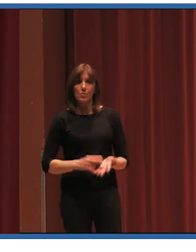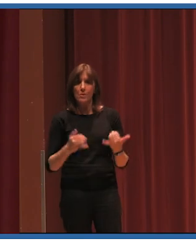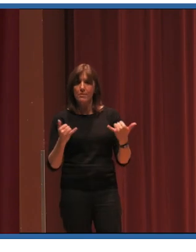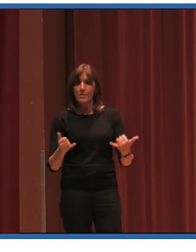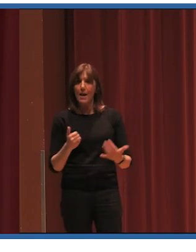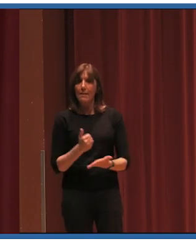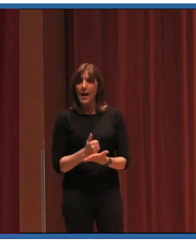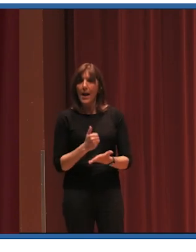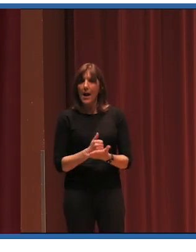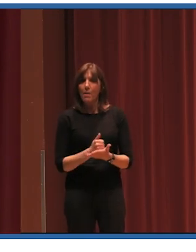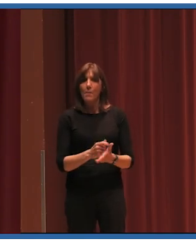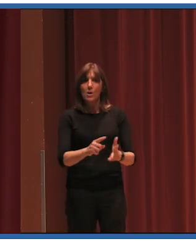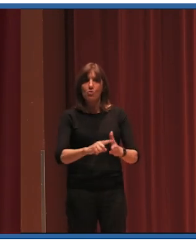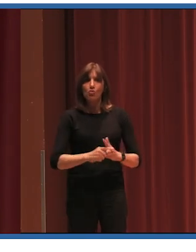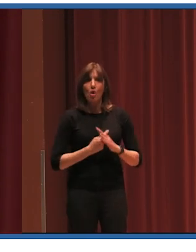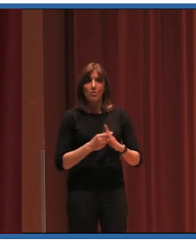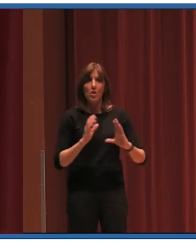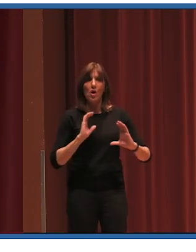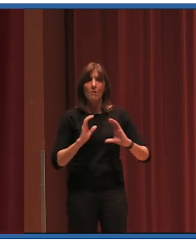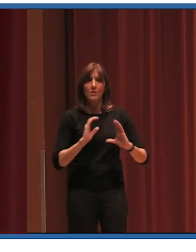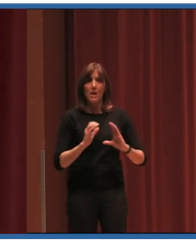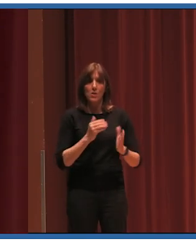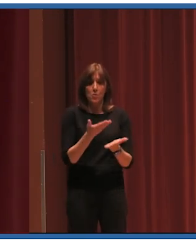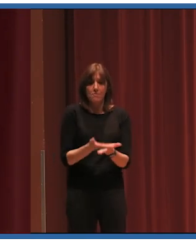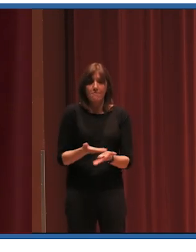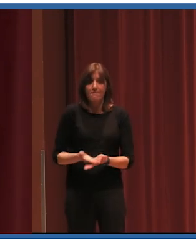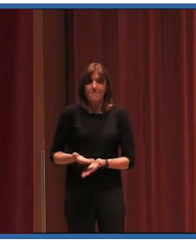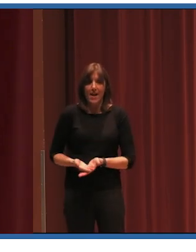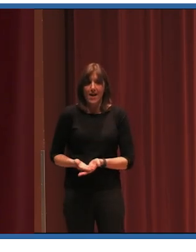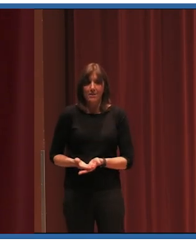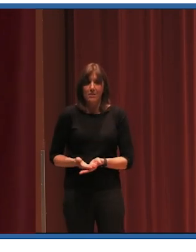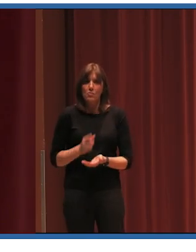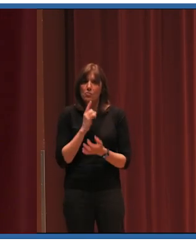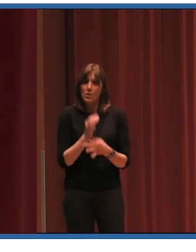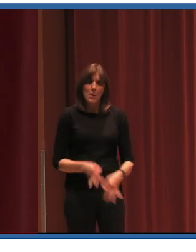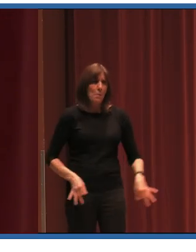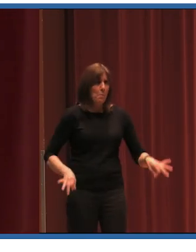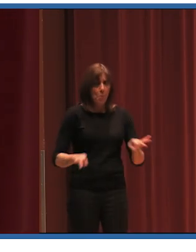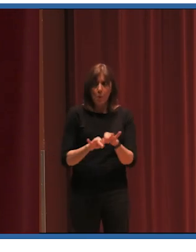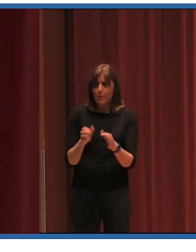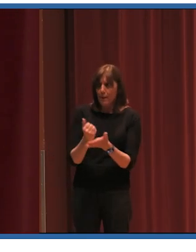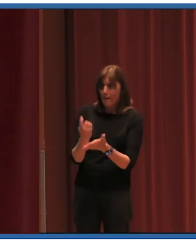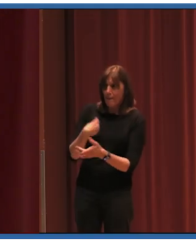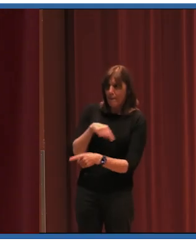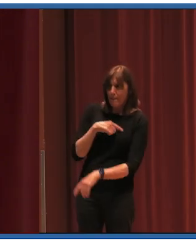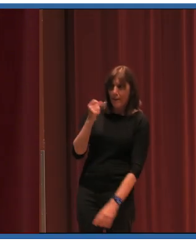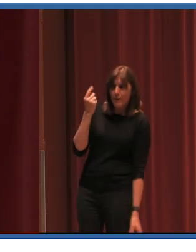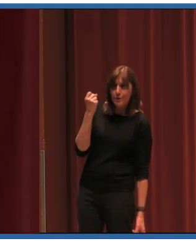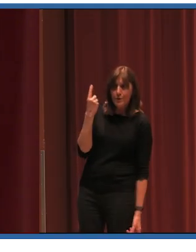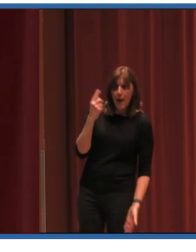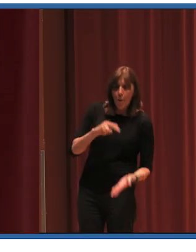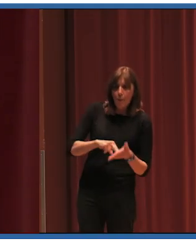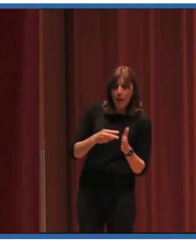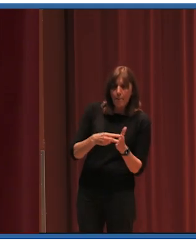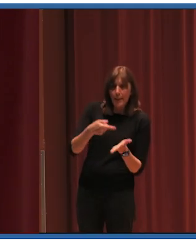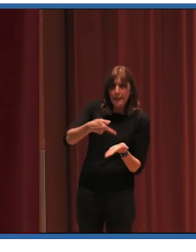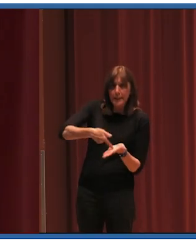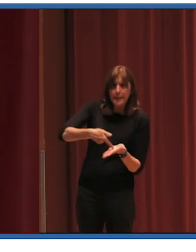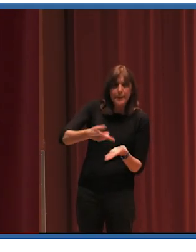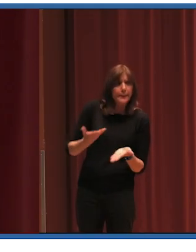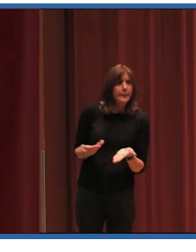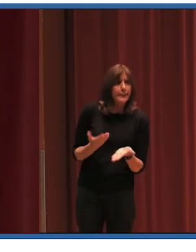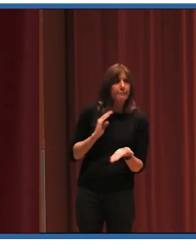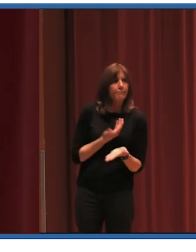ground tonight's conversation in data, and just as important, to help us understand what that data means for